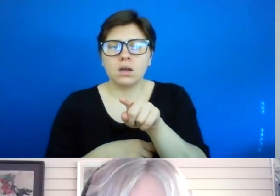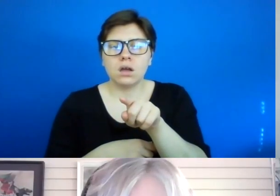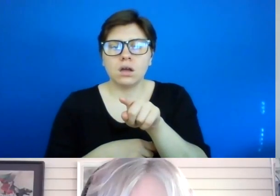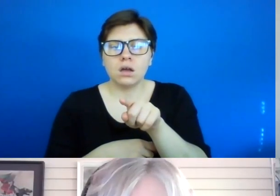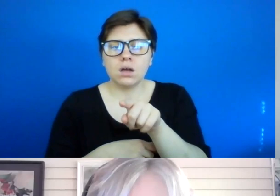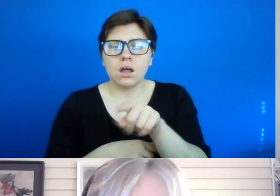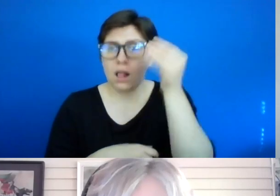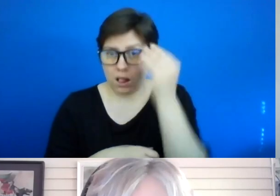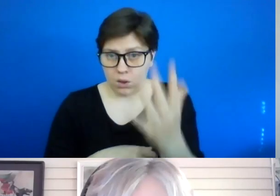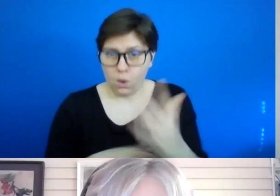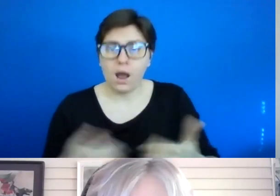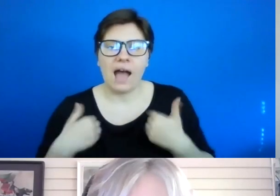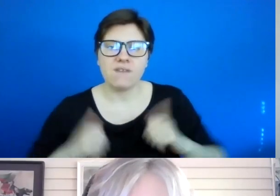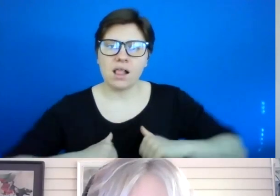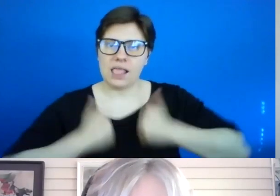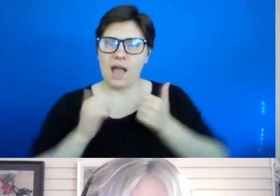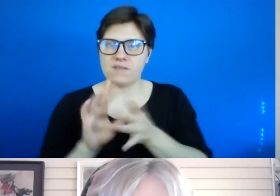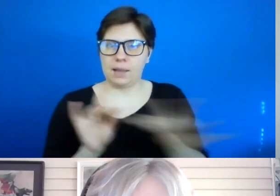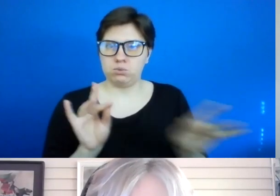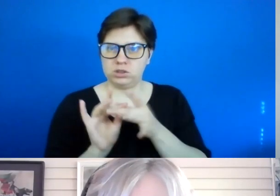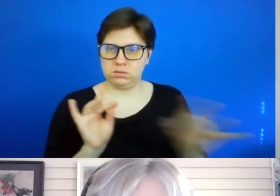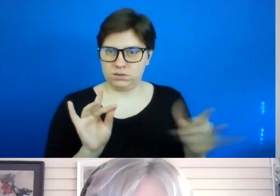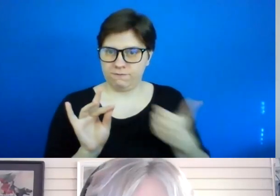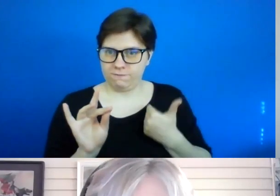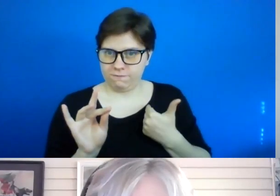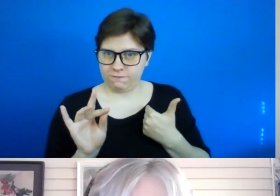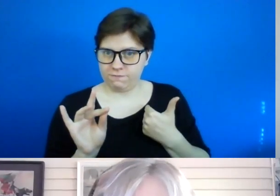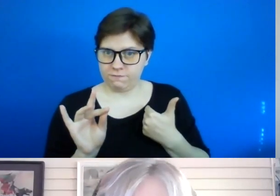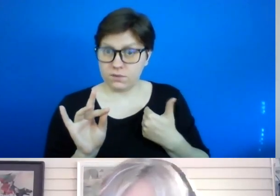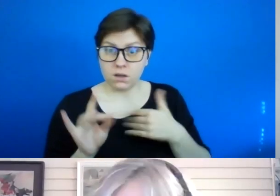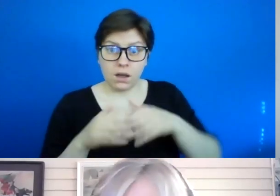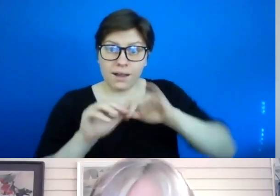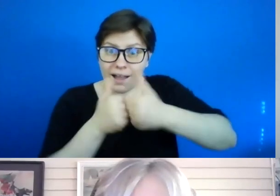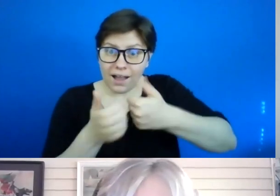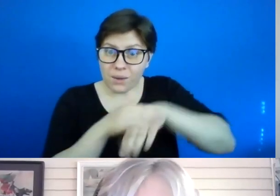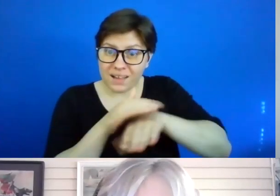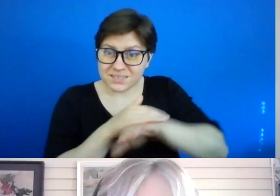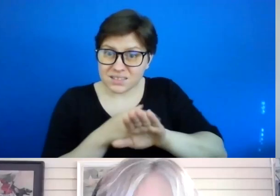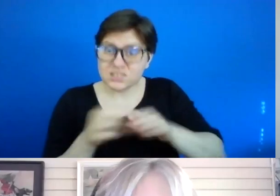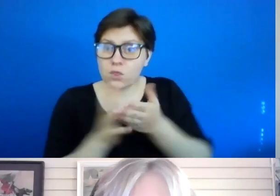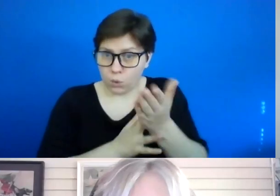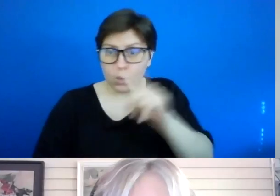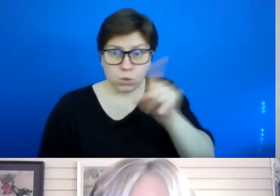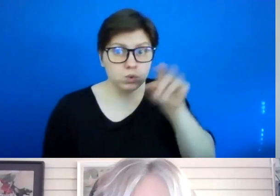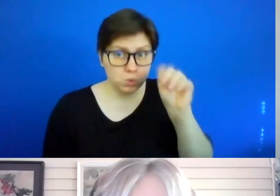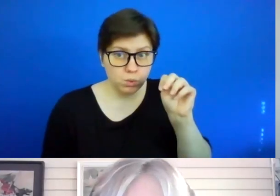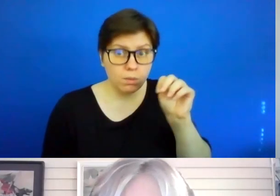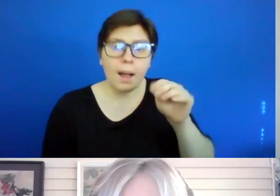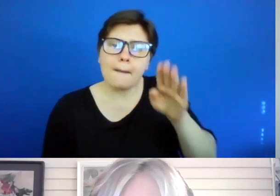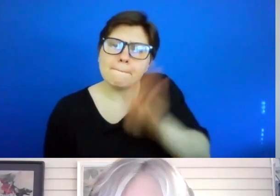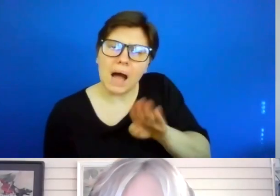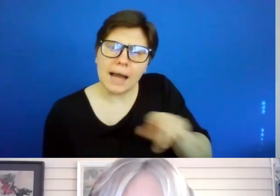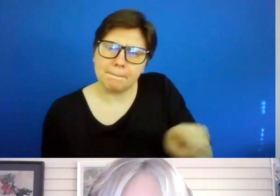have live closed captioning available right now, and to access that from Zoom, you need to go to the bottom of